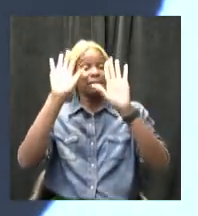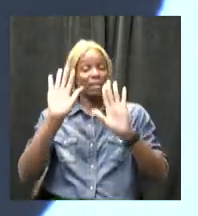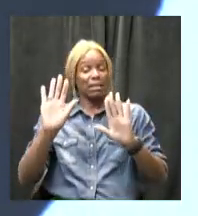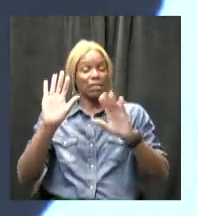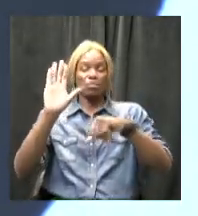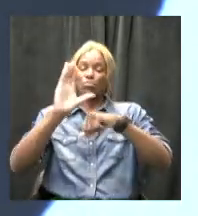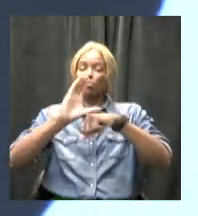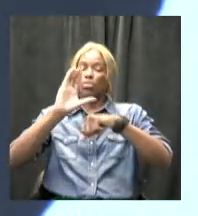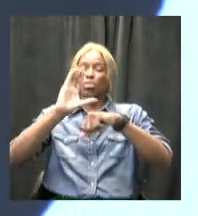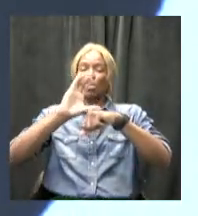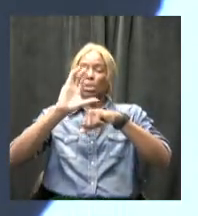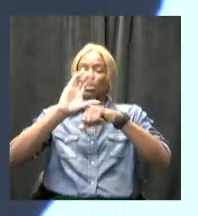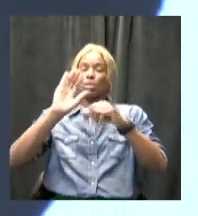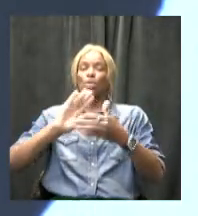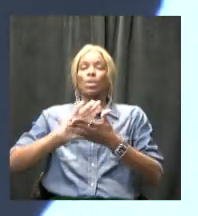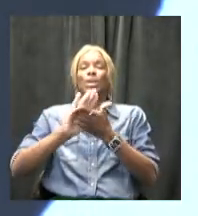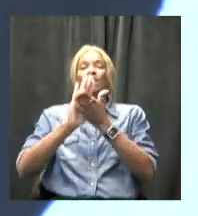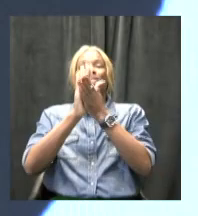is